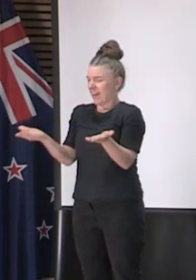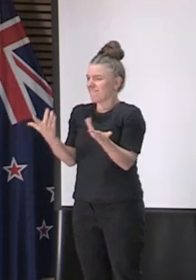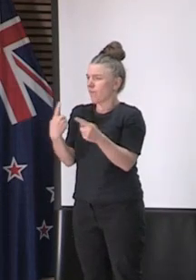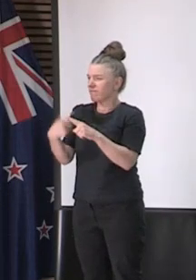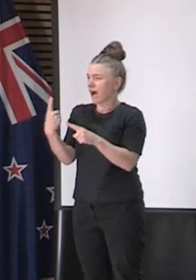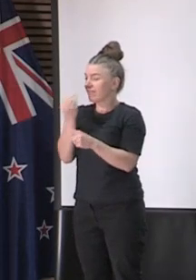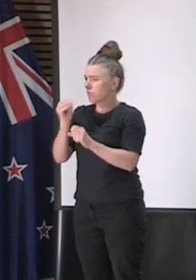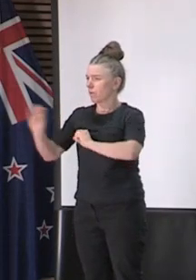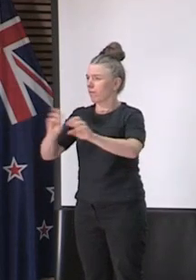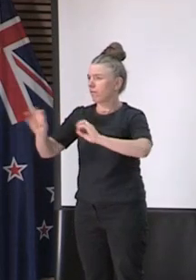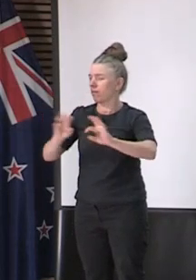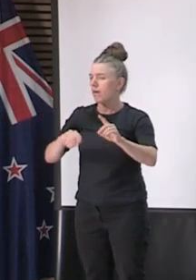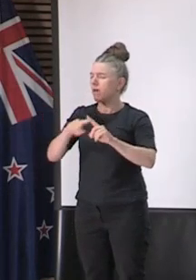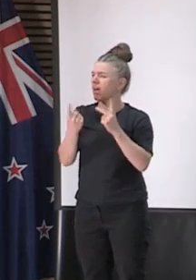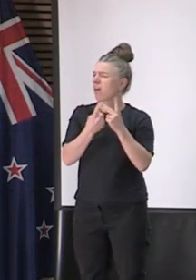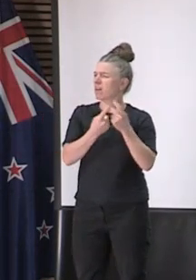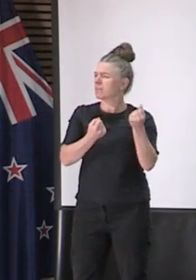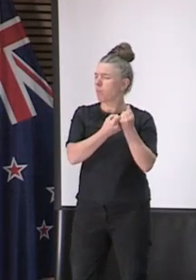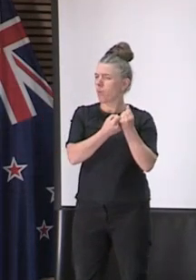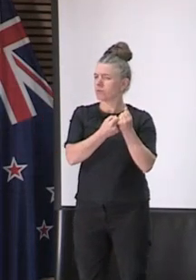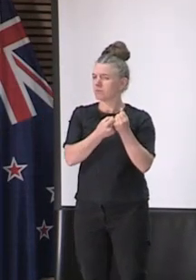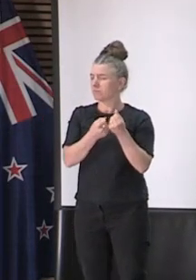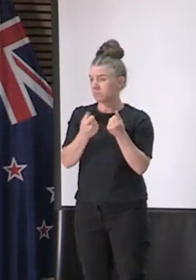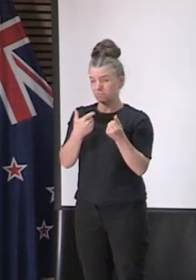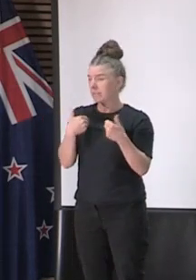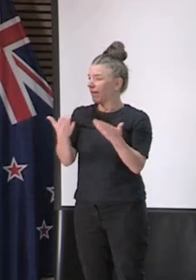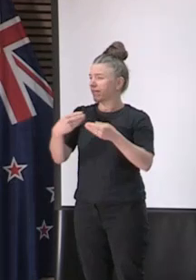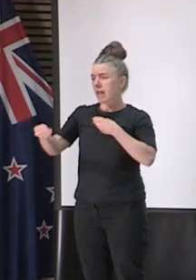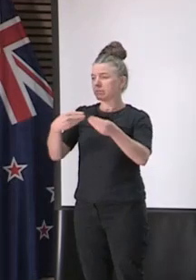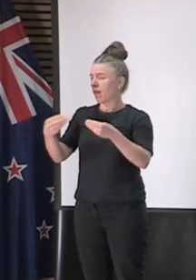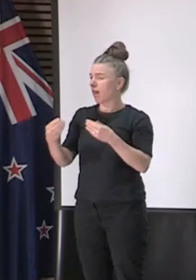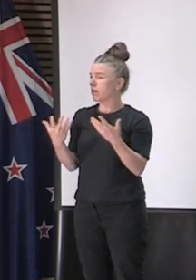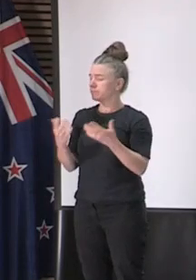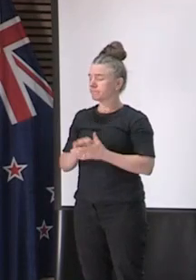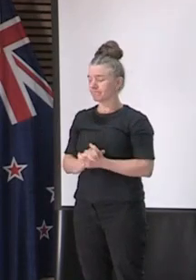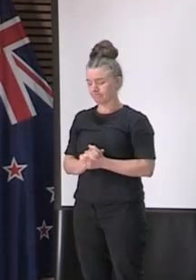or other forms of support, and we gave them the flexibility to do that as well.